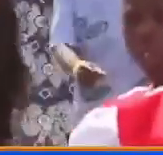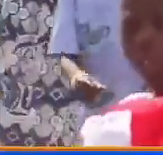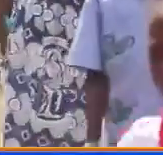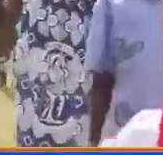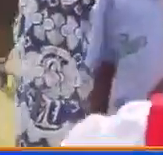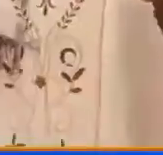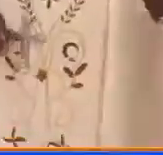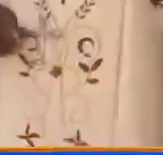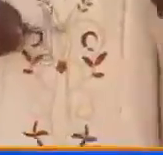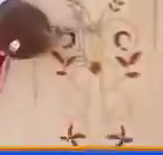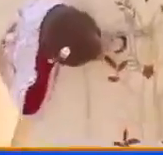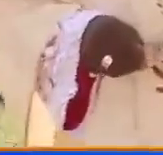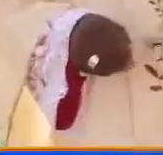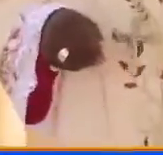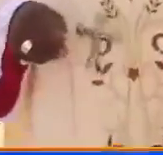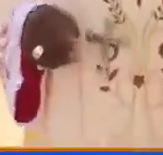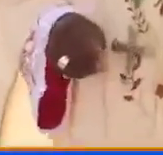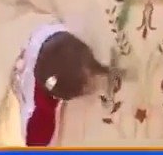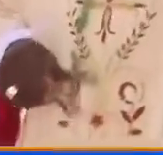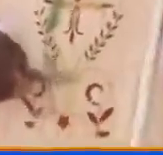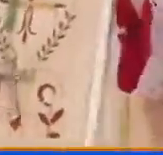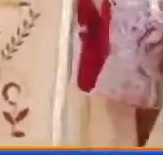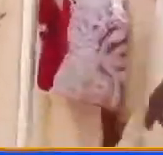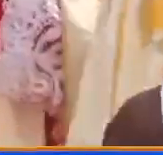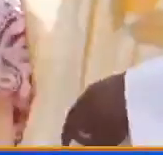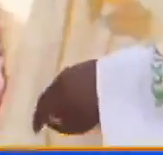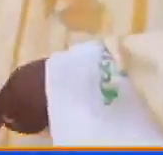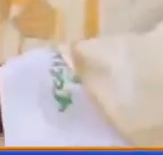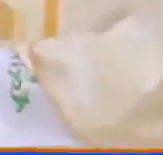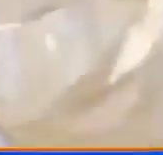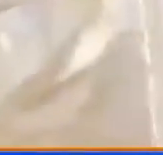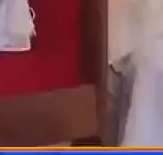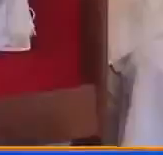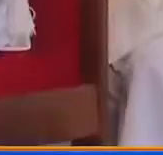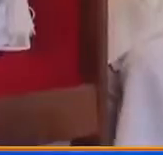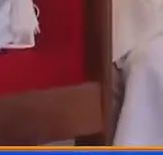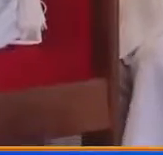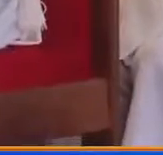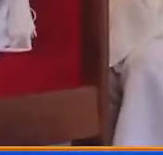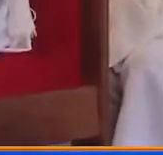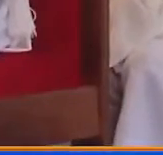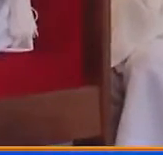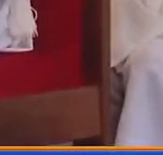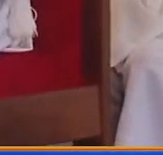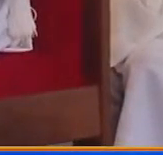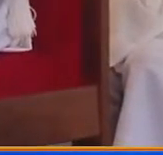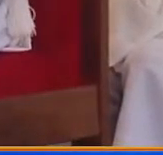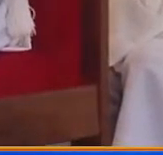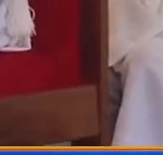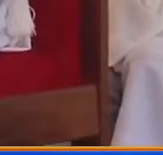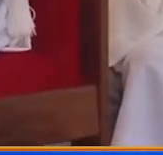the Kenya-Uganda border, due to lack of schools in the area despite the large number of children.